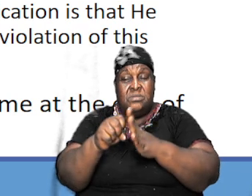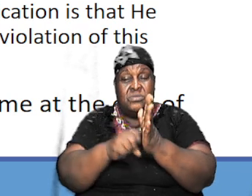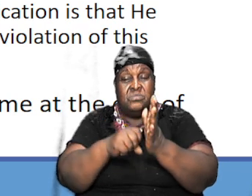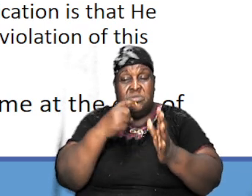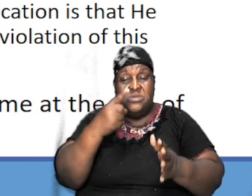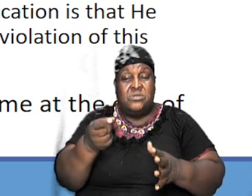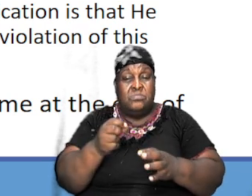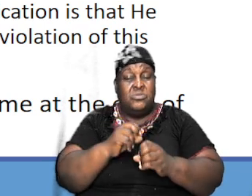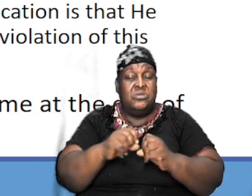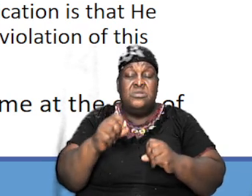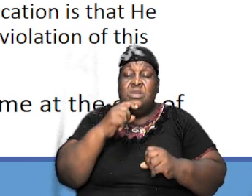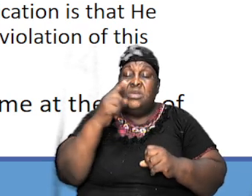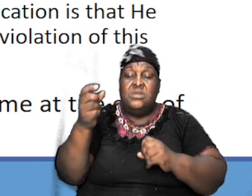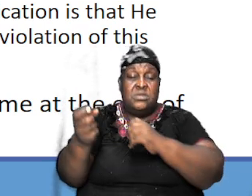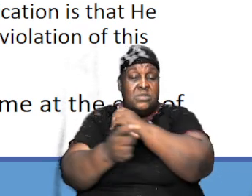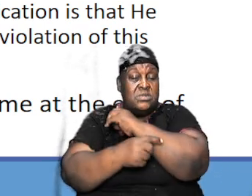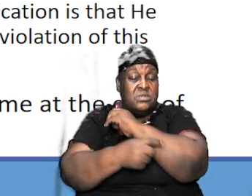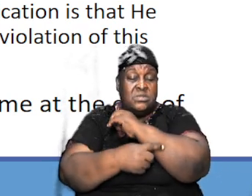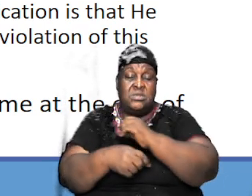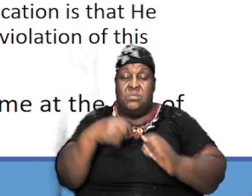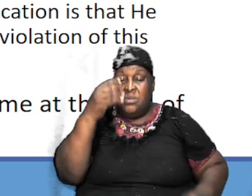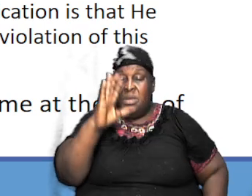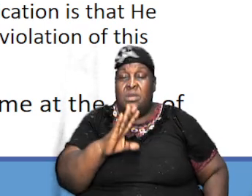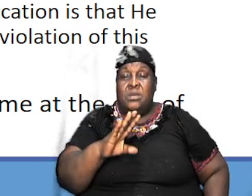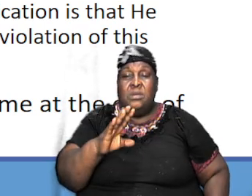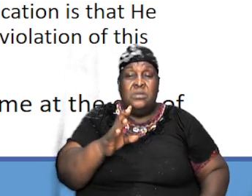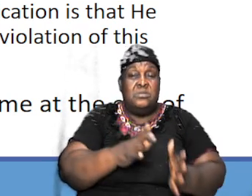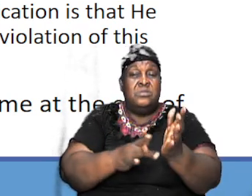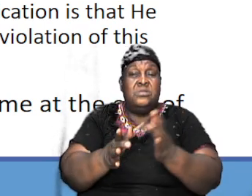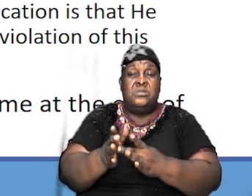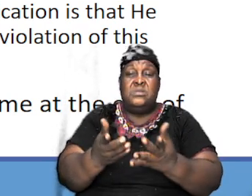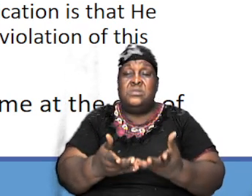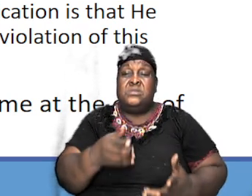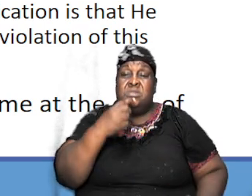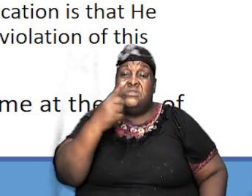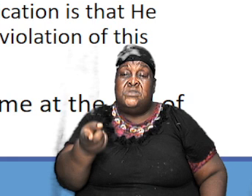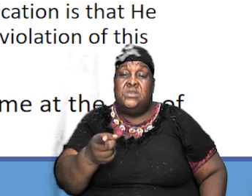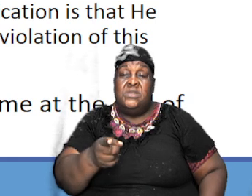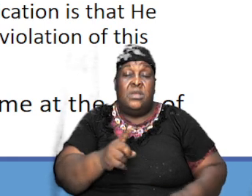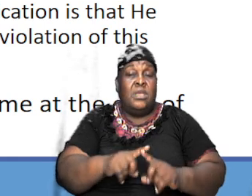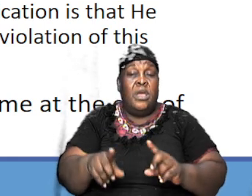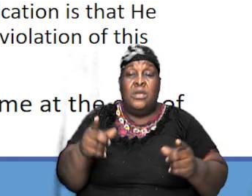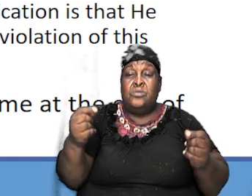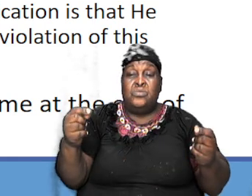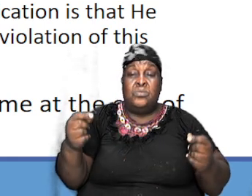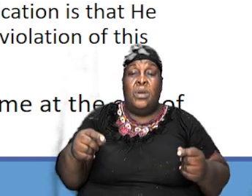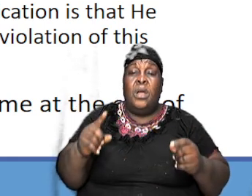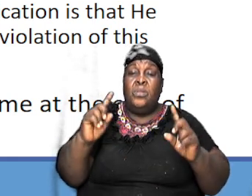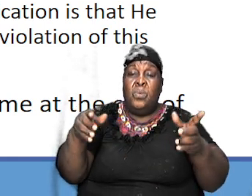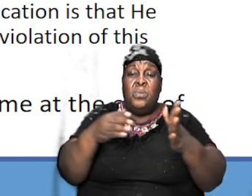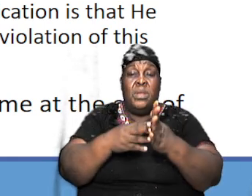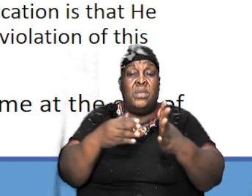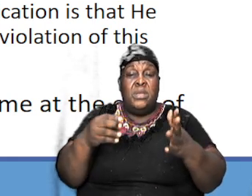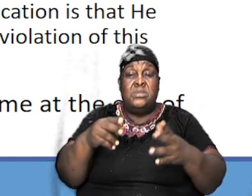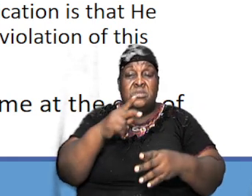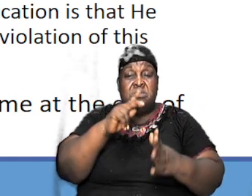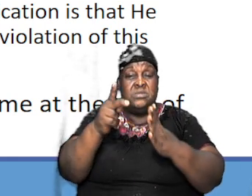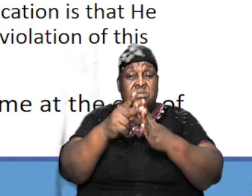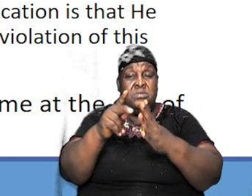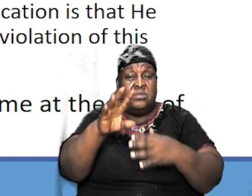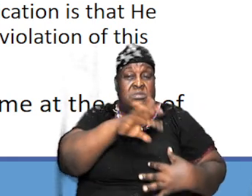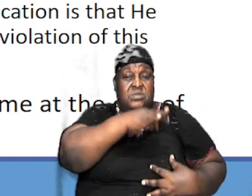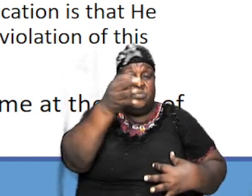shouldn't tempt God. You shouldn't put God to the test. So Jesus said, I can't do that because I'll be going against the spiritual principle that says, you